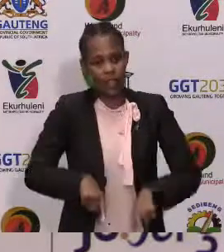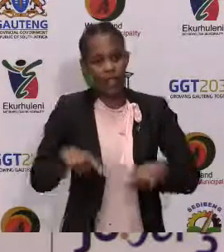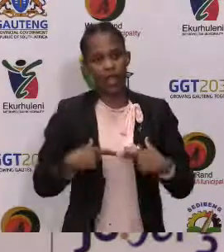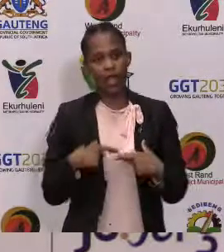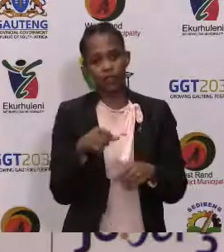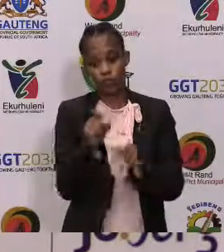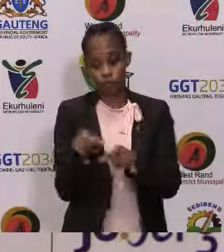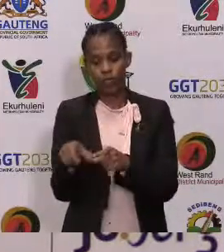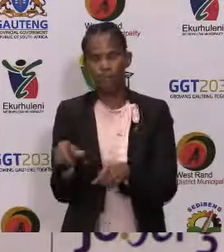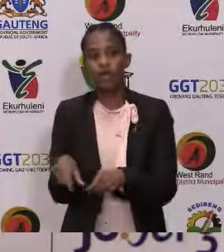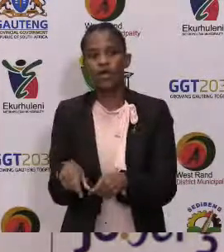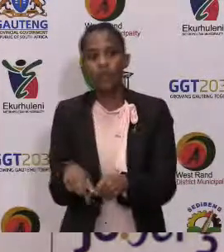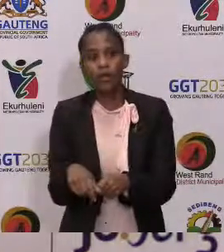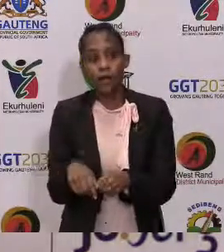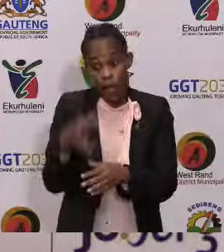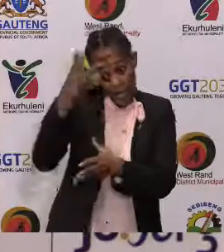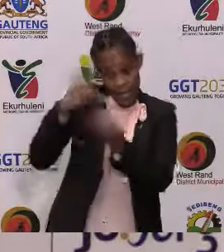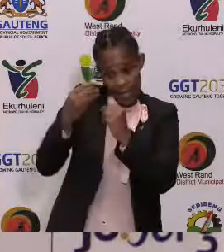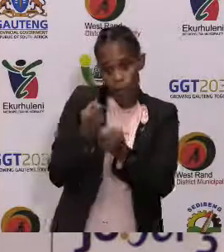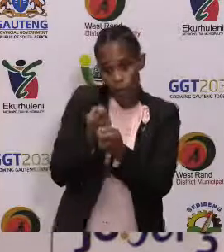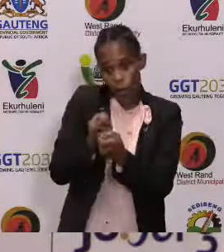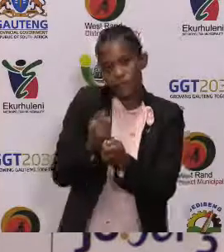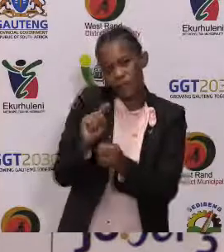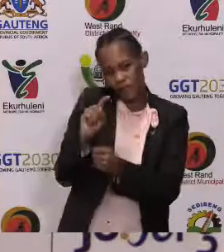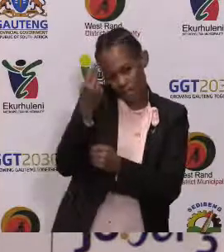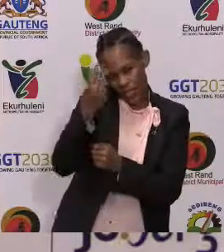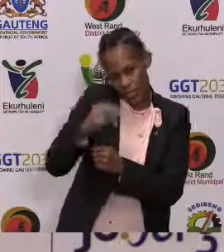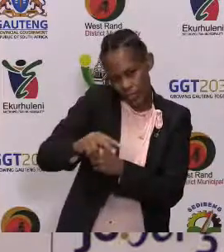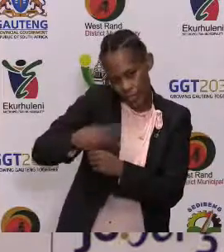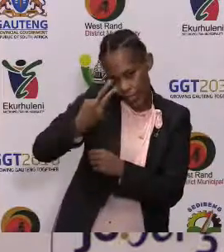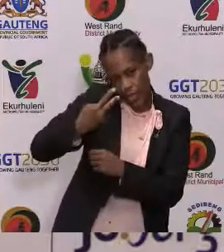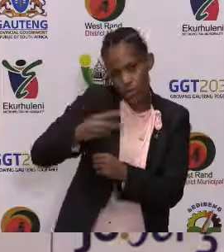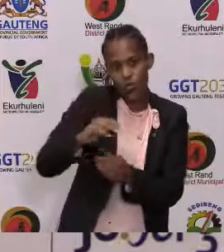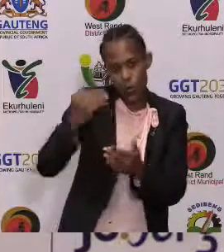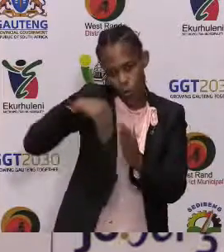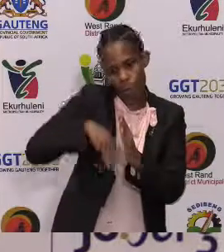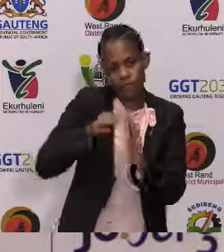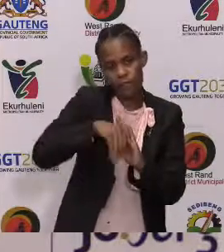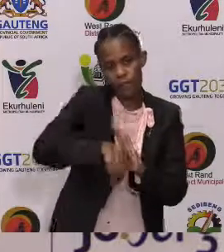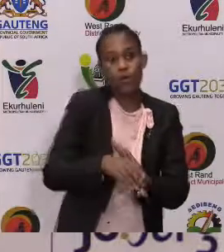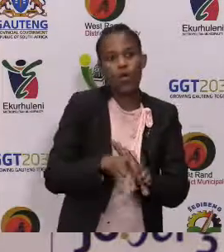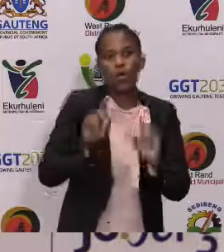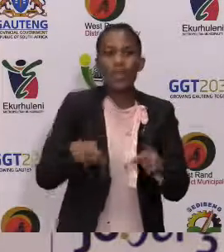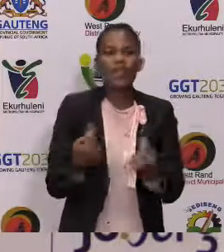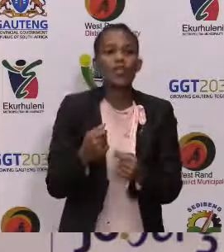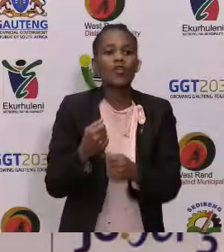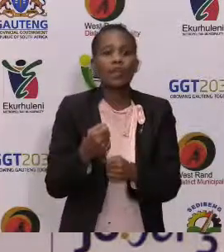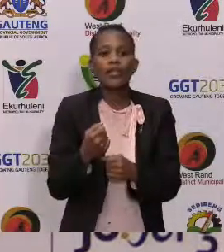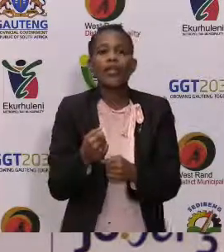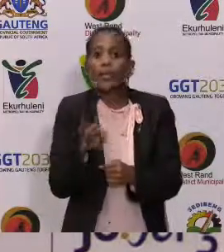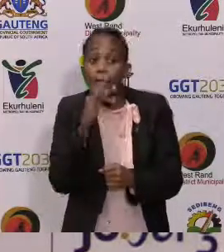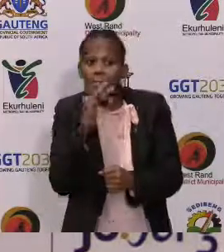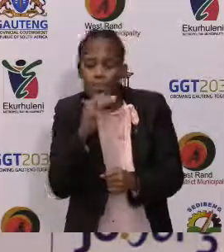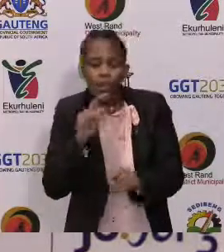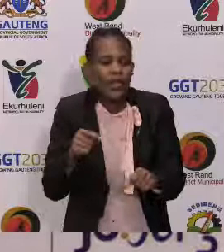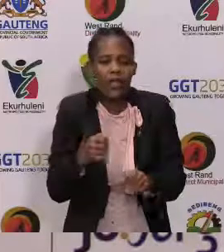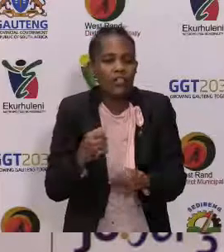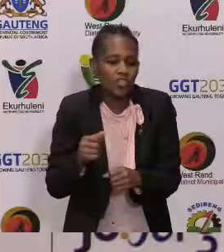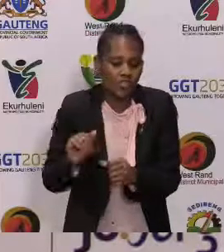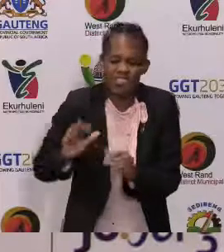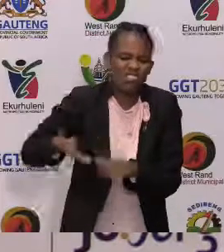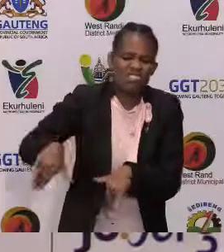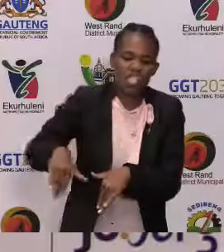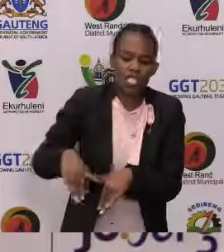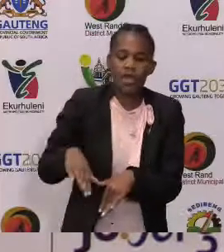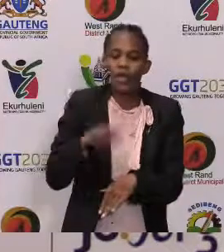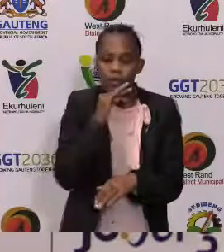things. Having learned from the first and the second wave, we want to make sure that there are no beds just